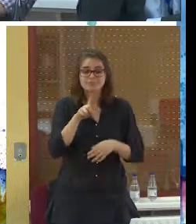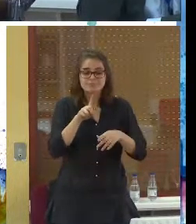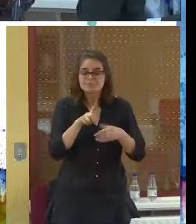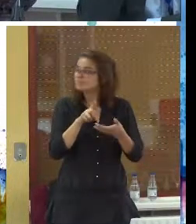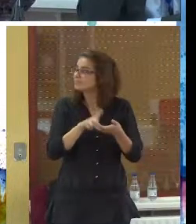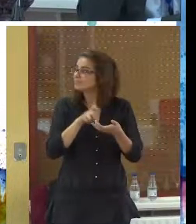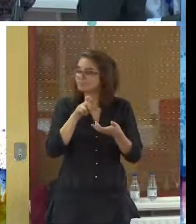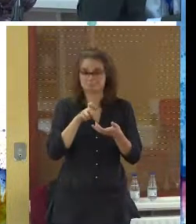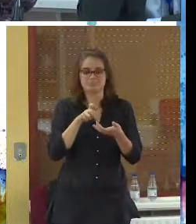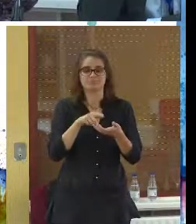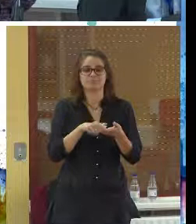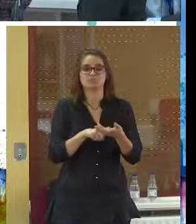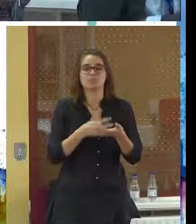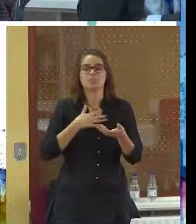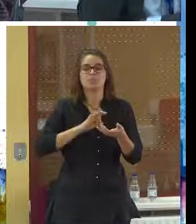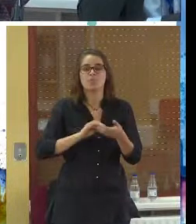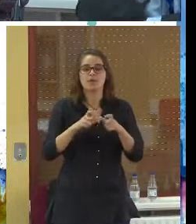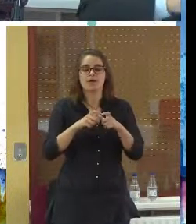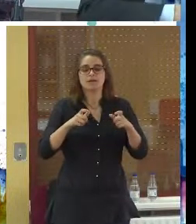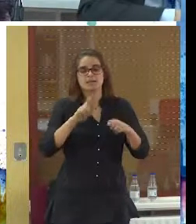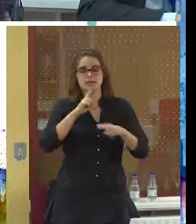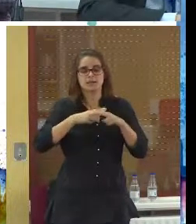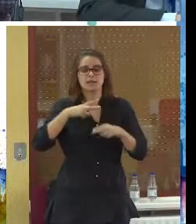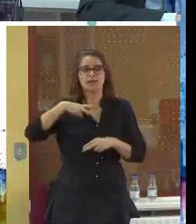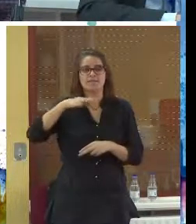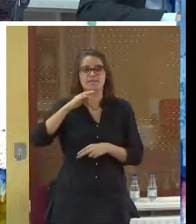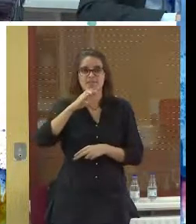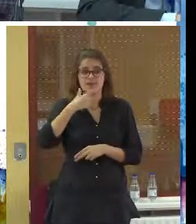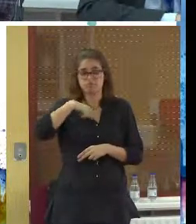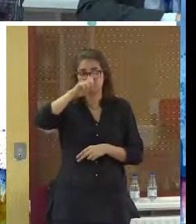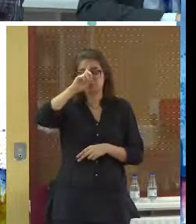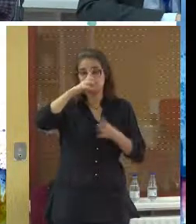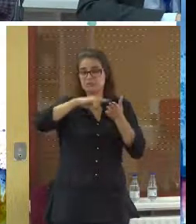I can get a label in NFC by clicking on a button,